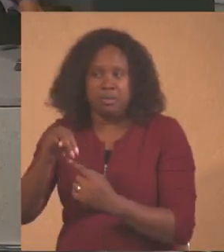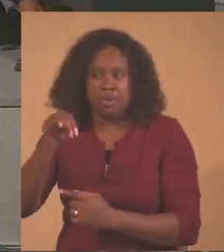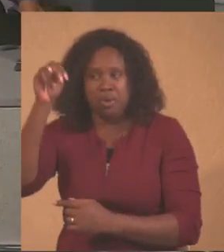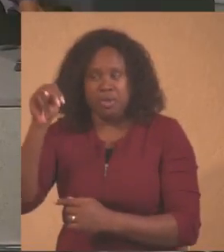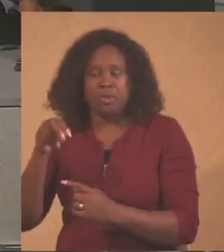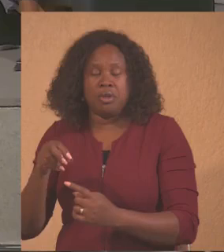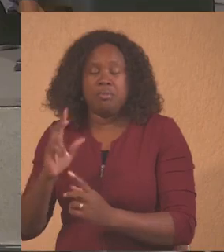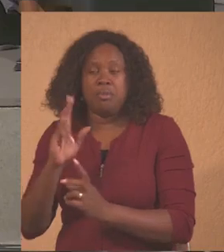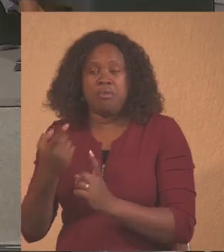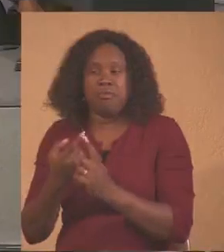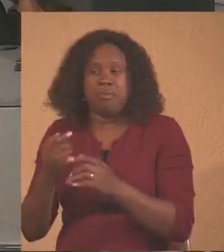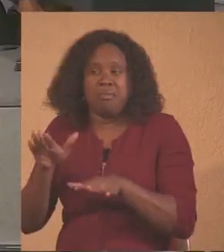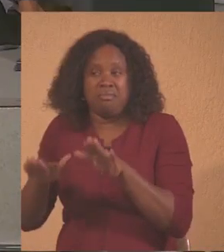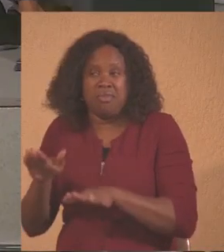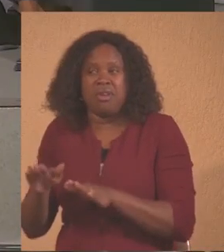Angola?